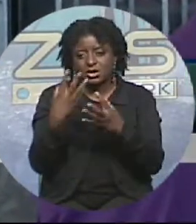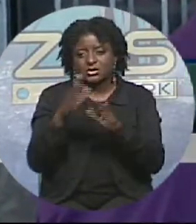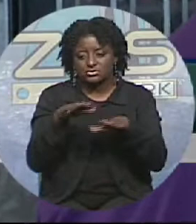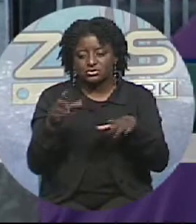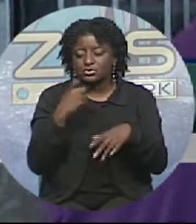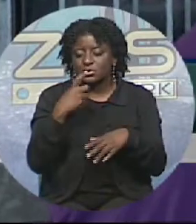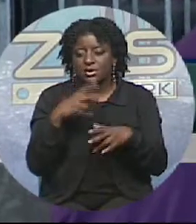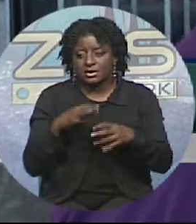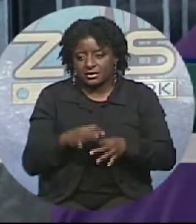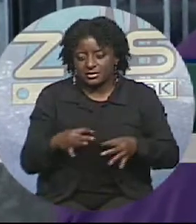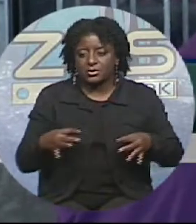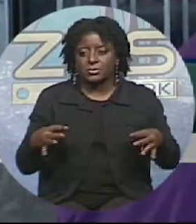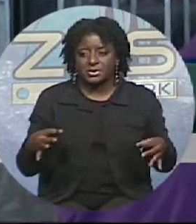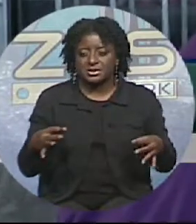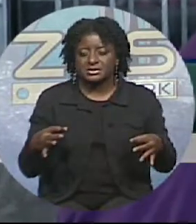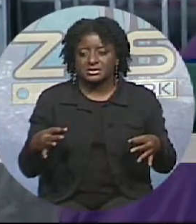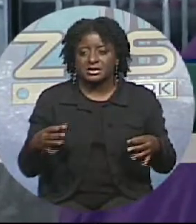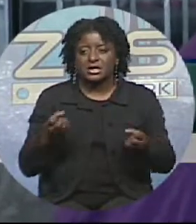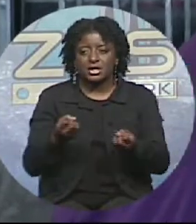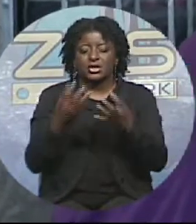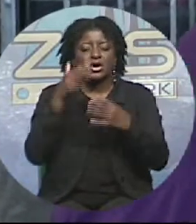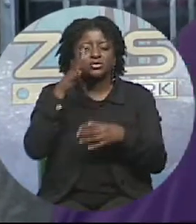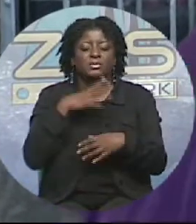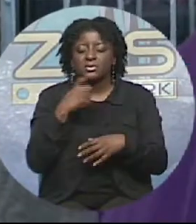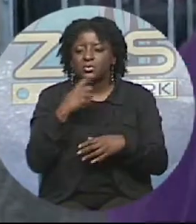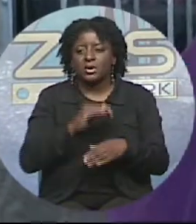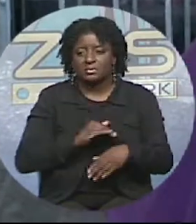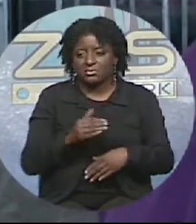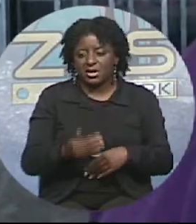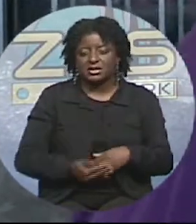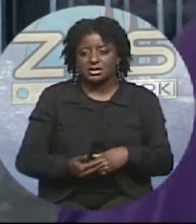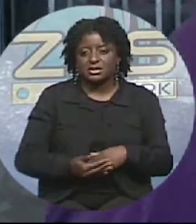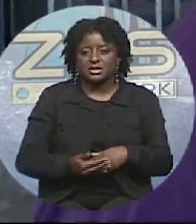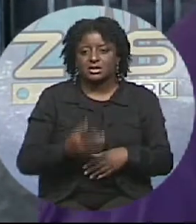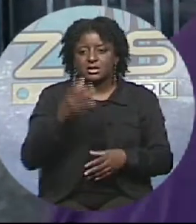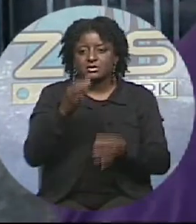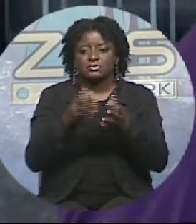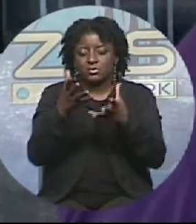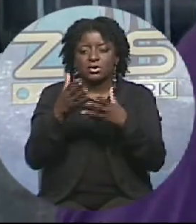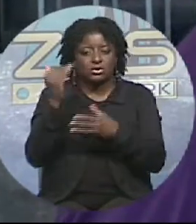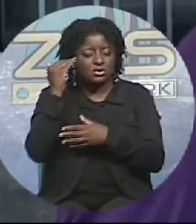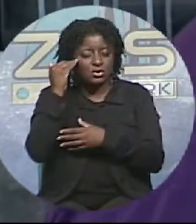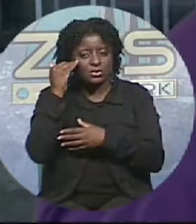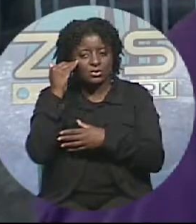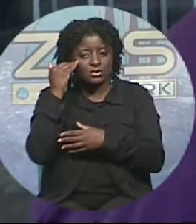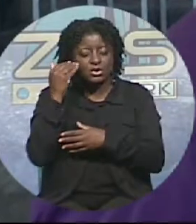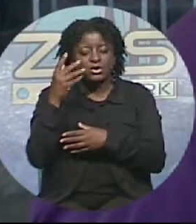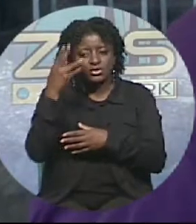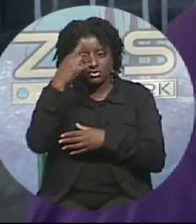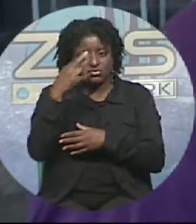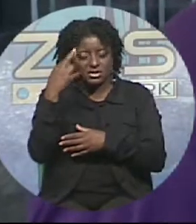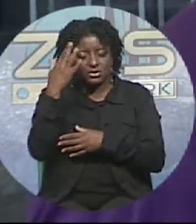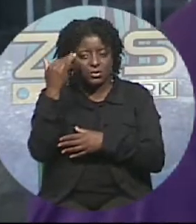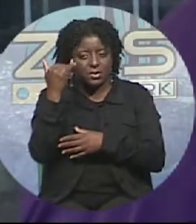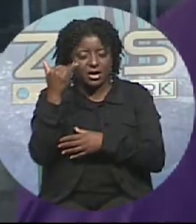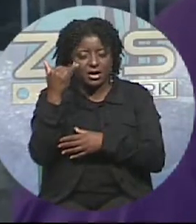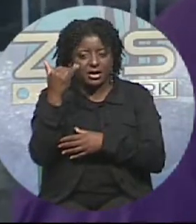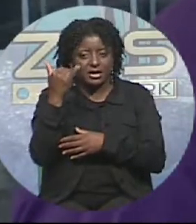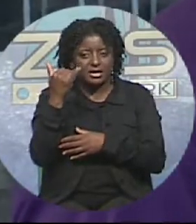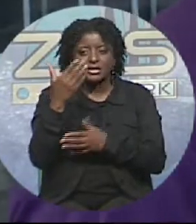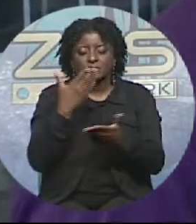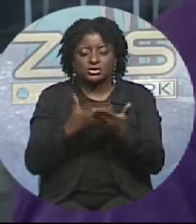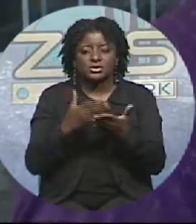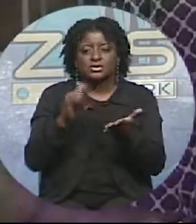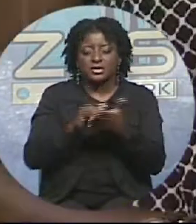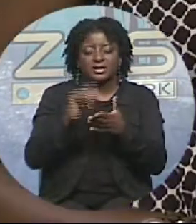see a lot of women who are pregnant and you do not know the reason why or the situation that they found themselves in. And it is good that the government see these